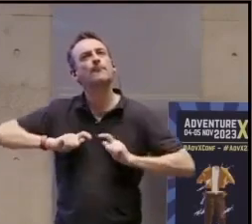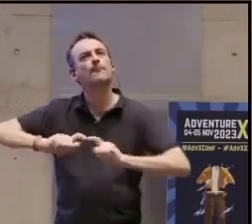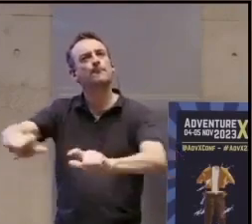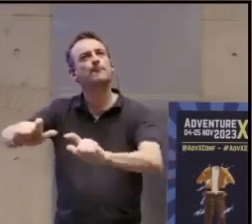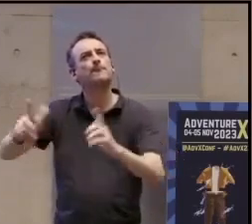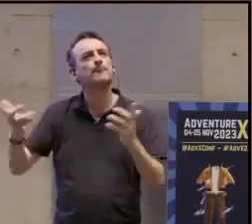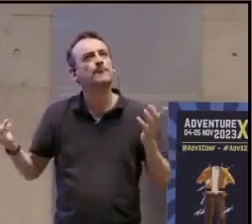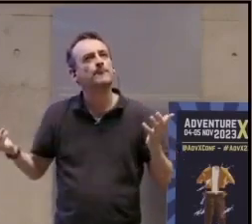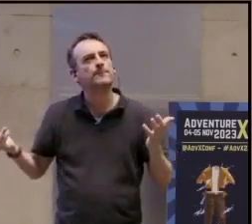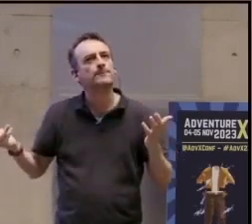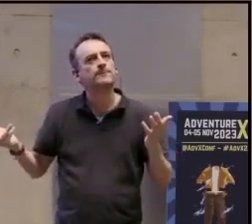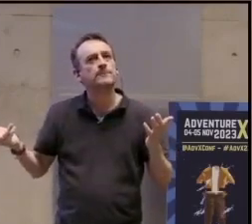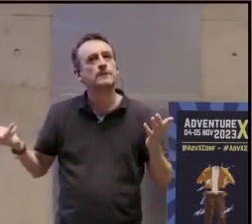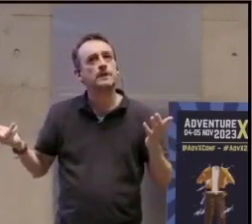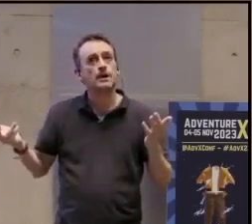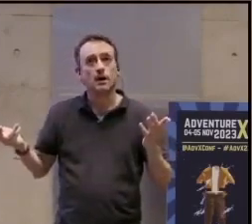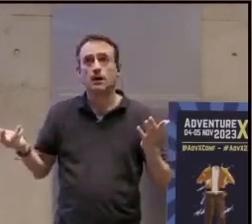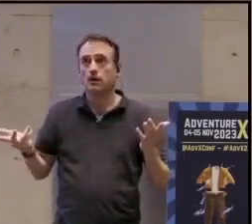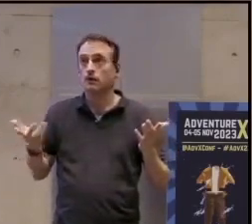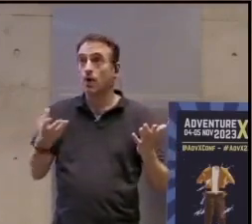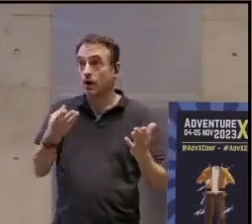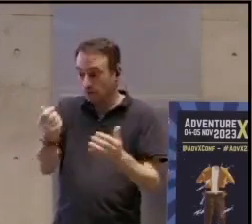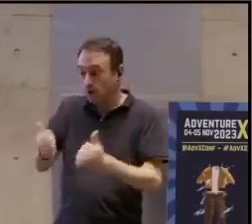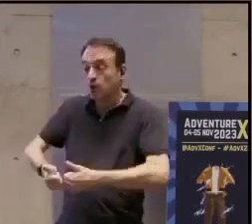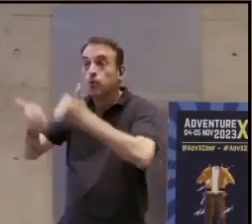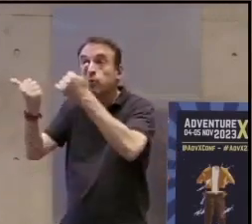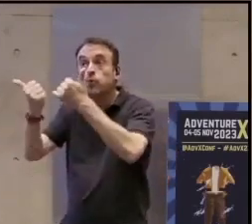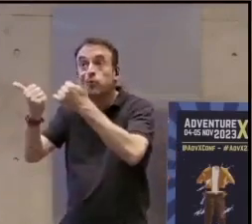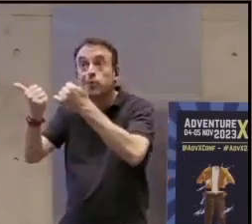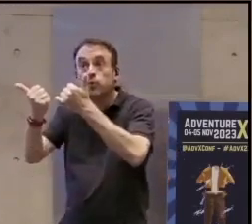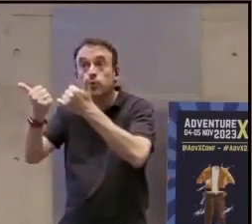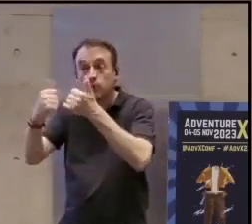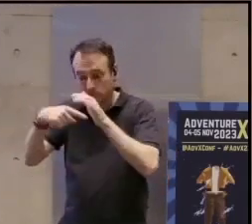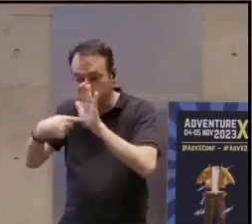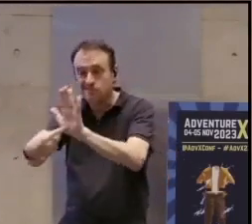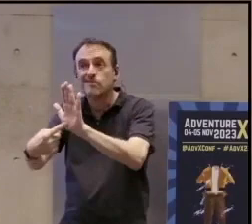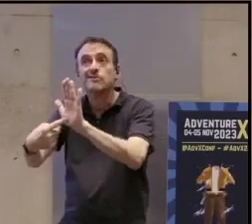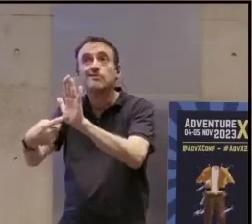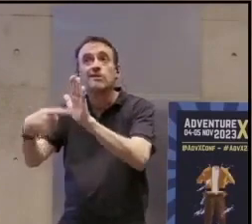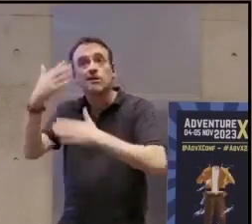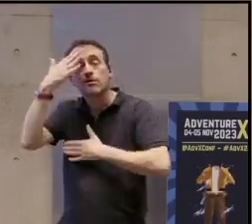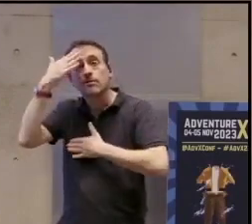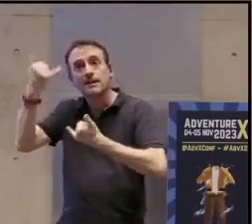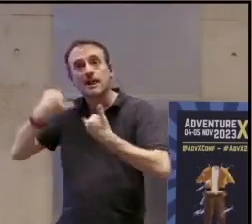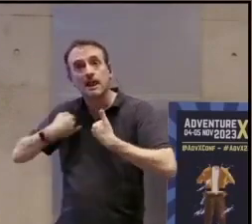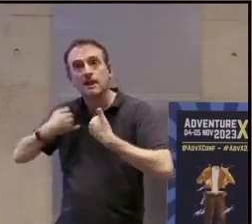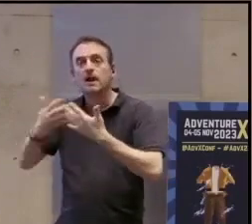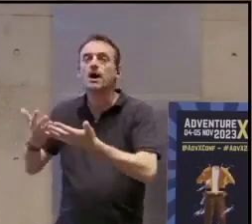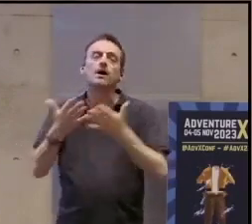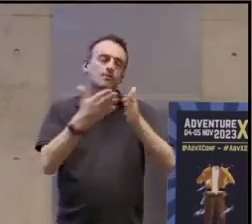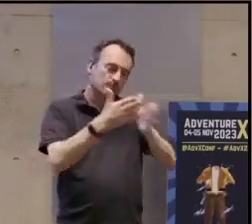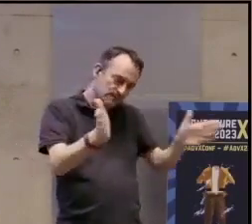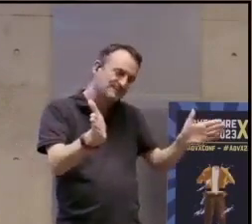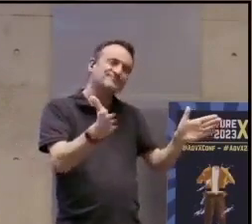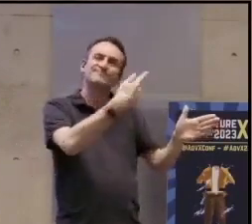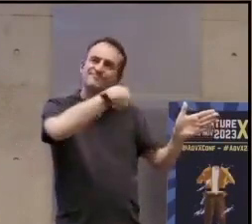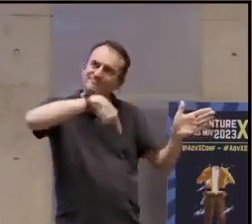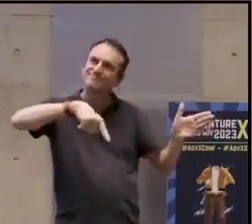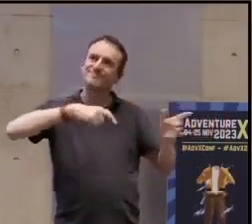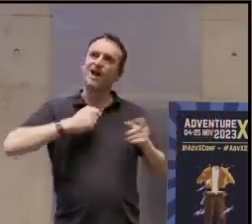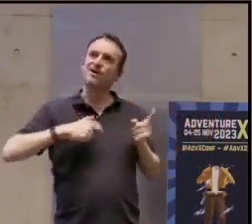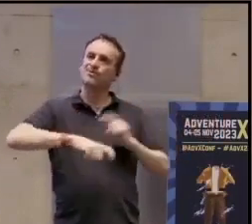there are some really good ones, and I won't go into that in this talk, but we can, in general, do better as a